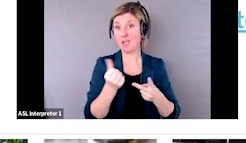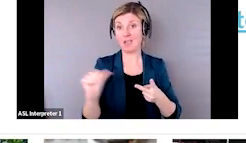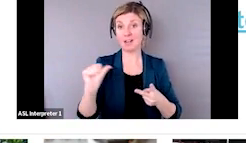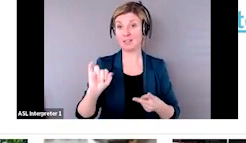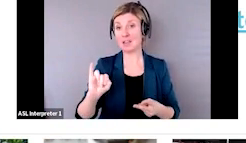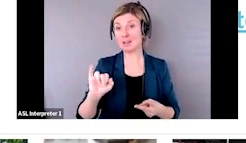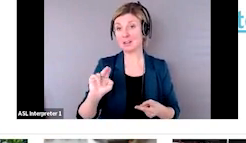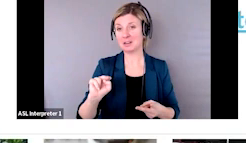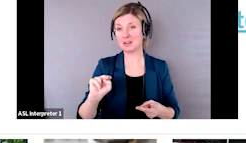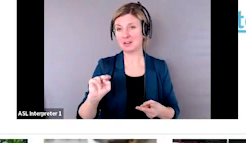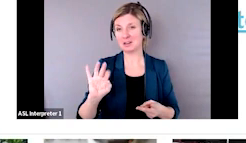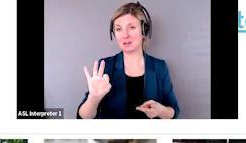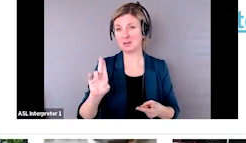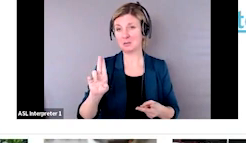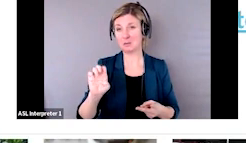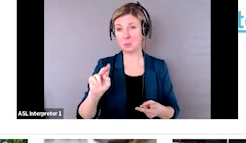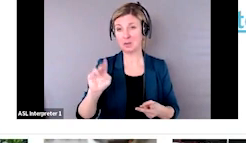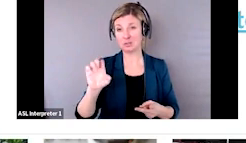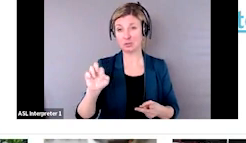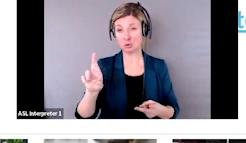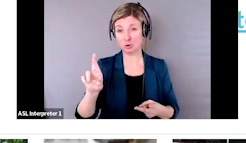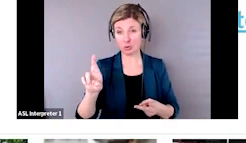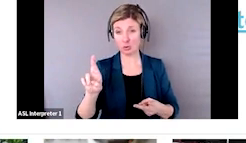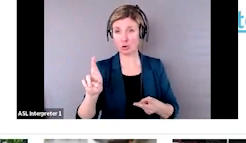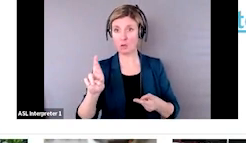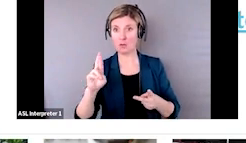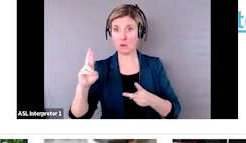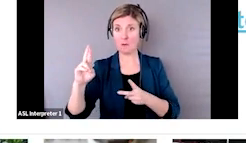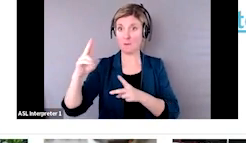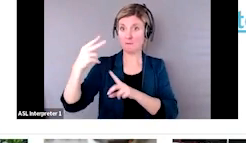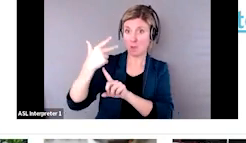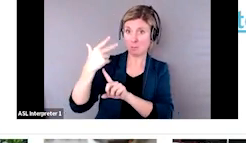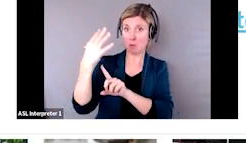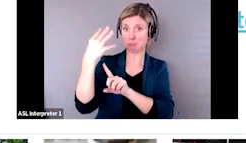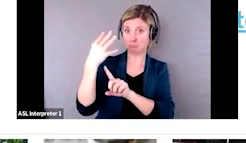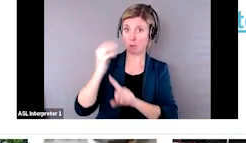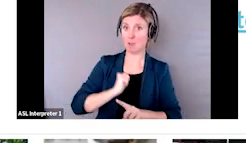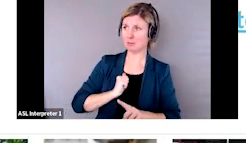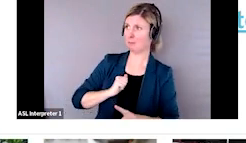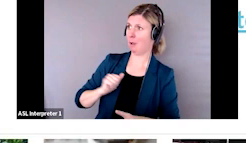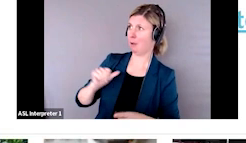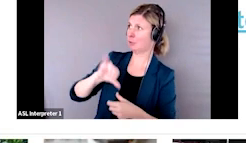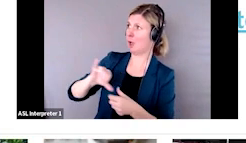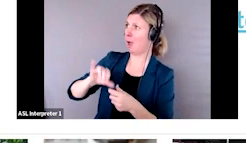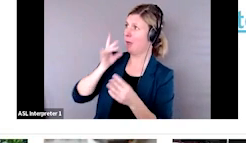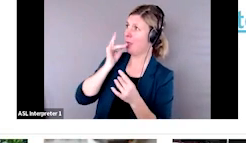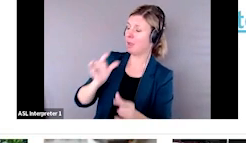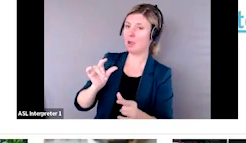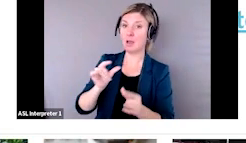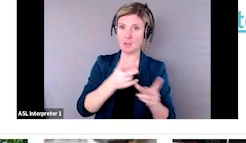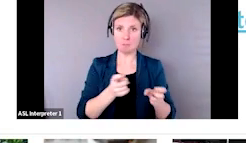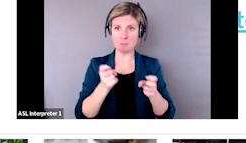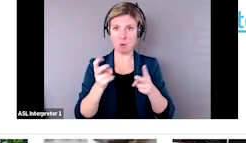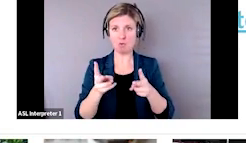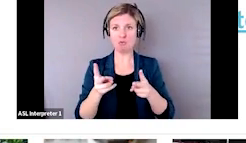have all these smiling people engaging with your product to try to build trust. So utilizing